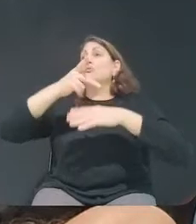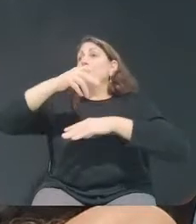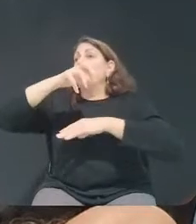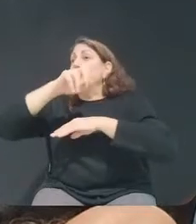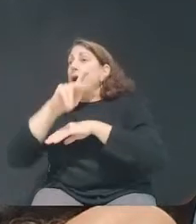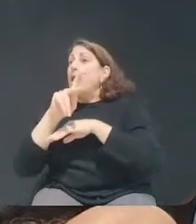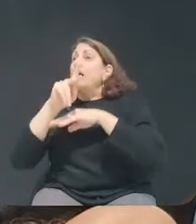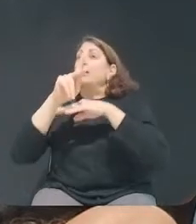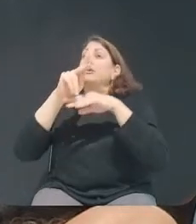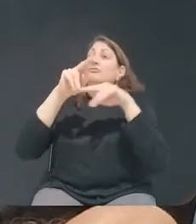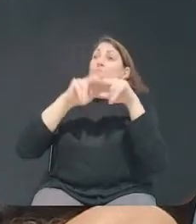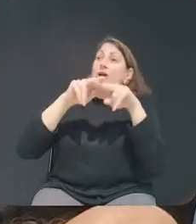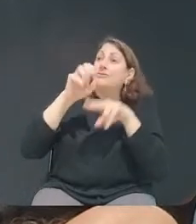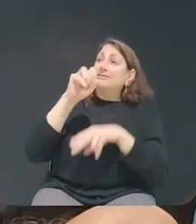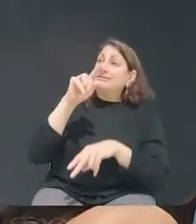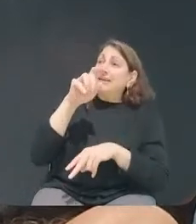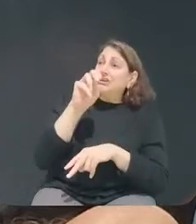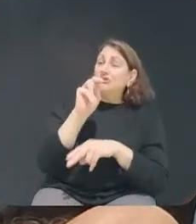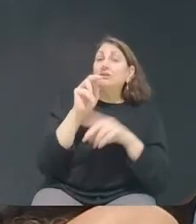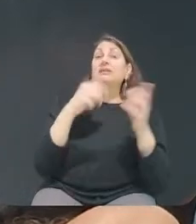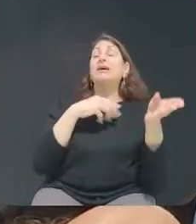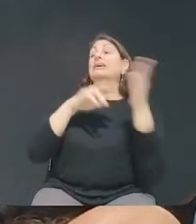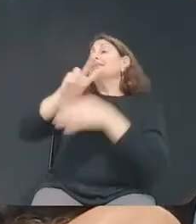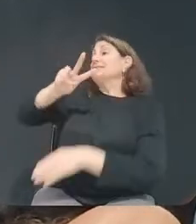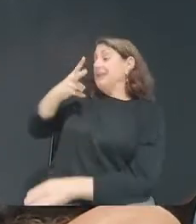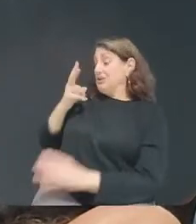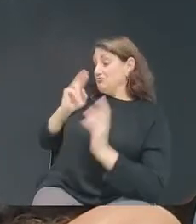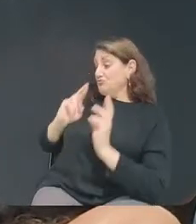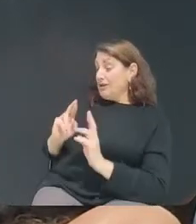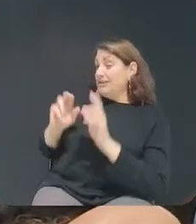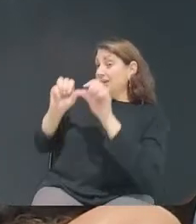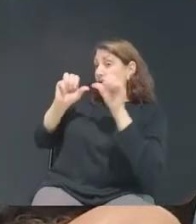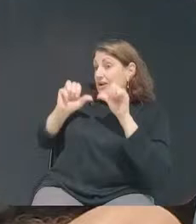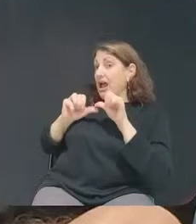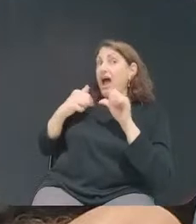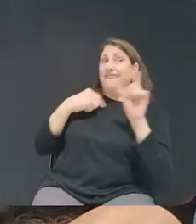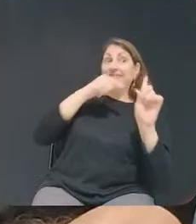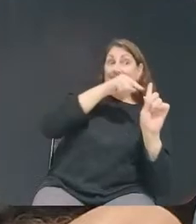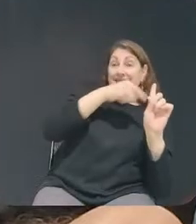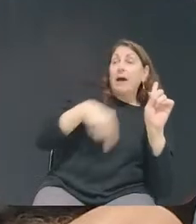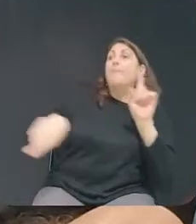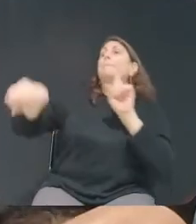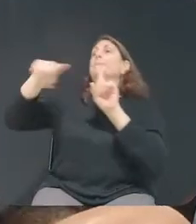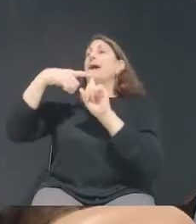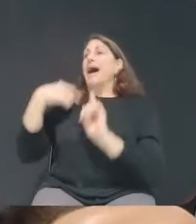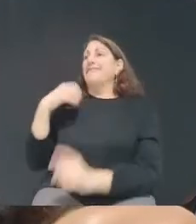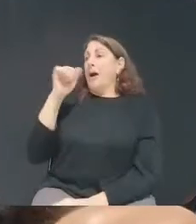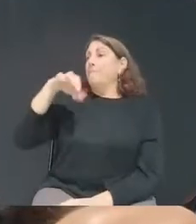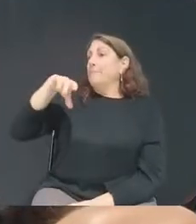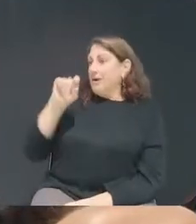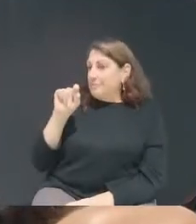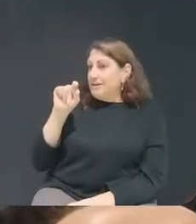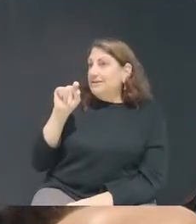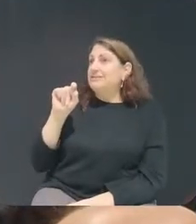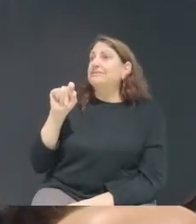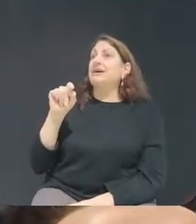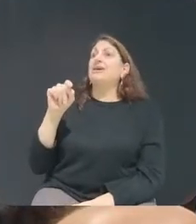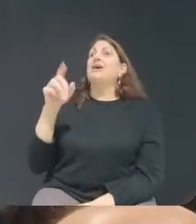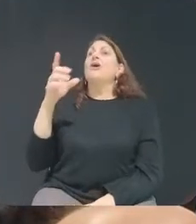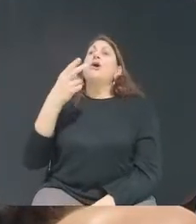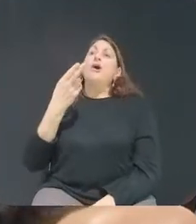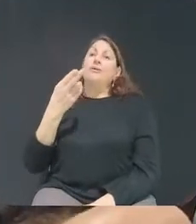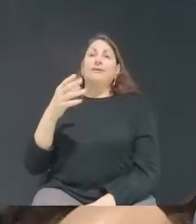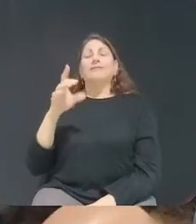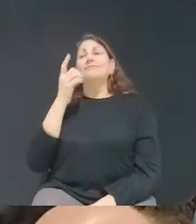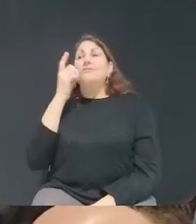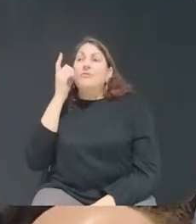other uses. Second residence districts permitted these uses, as well as apartments and boarding houses, hotels,